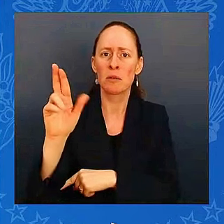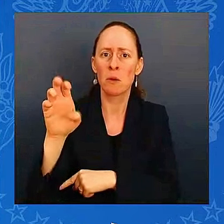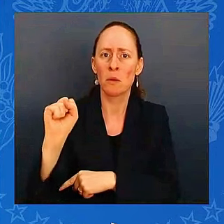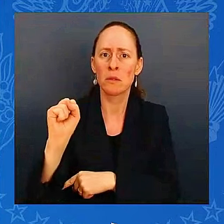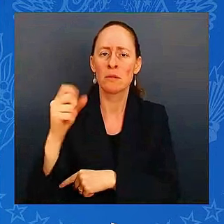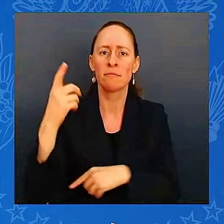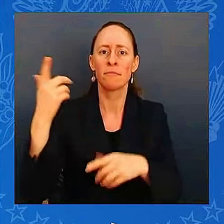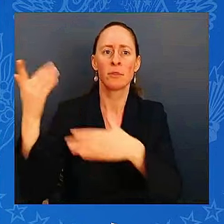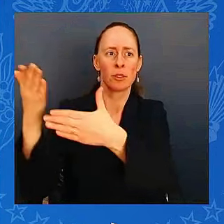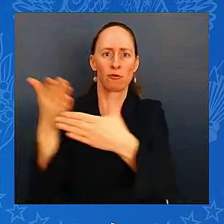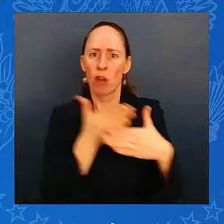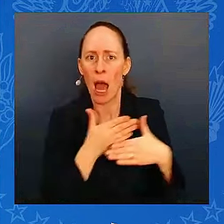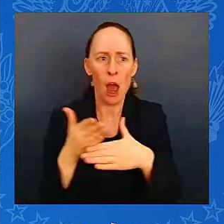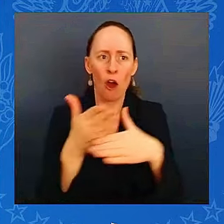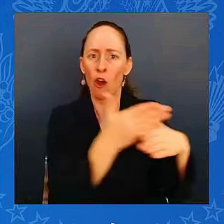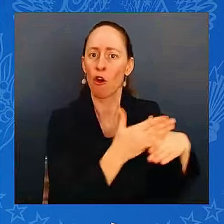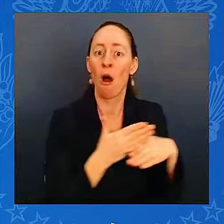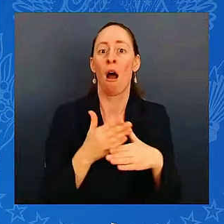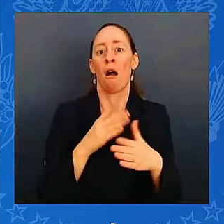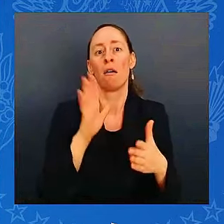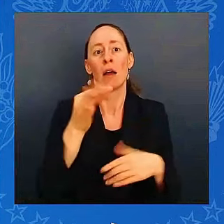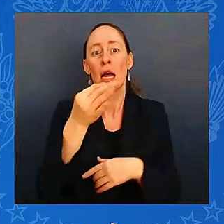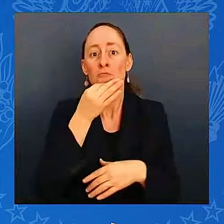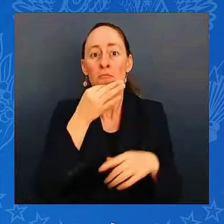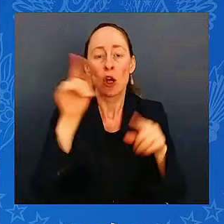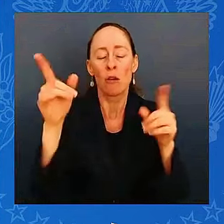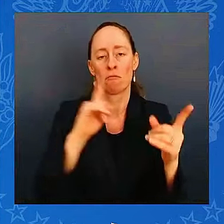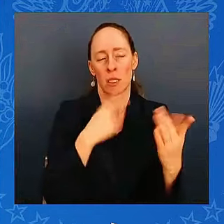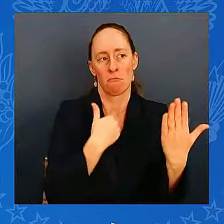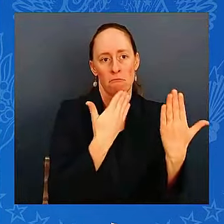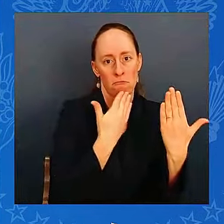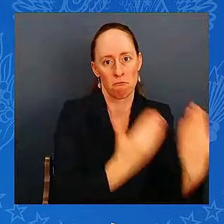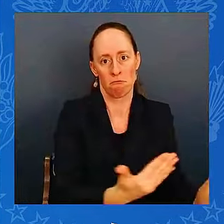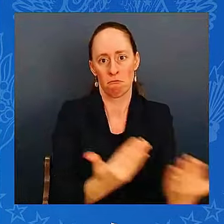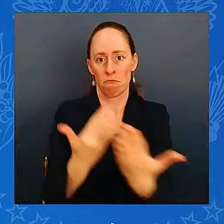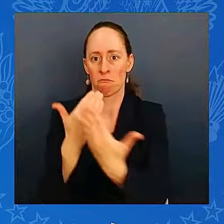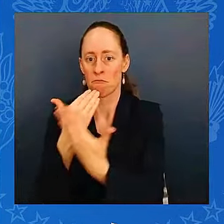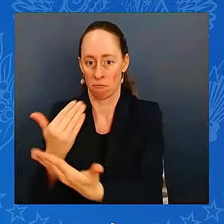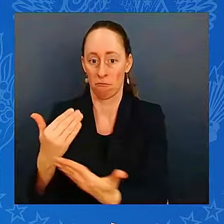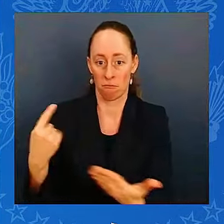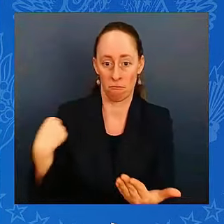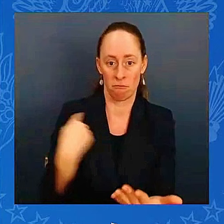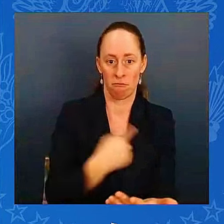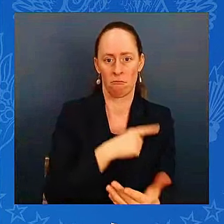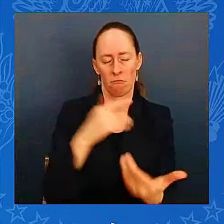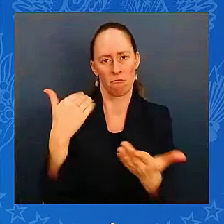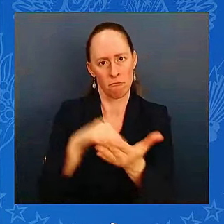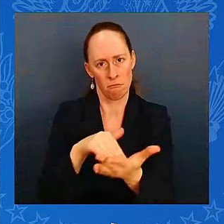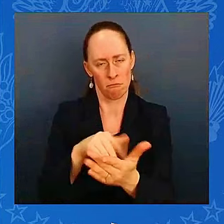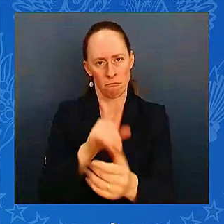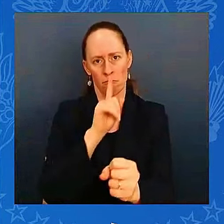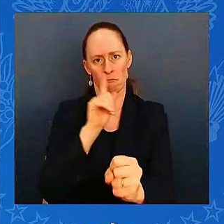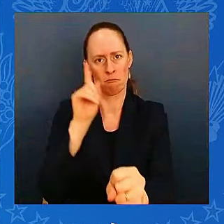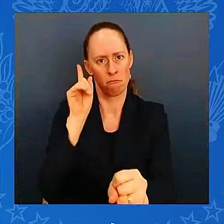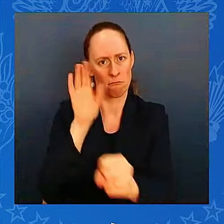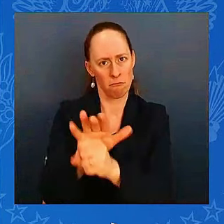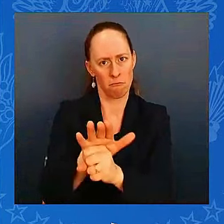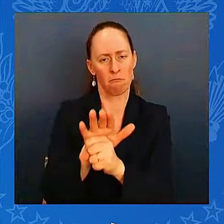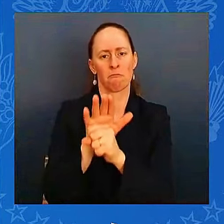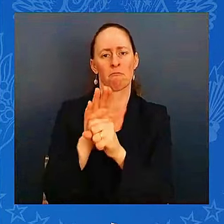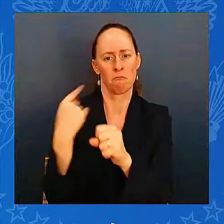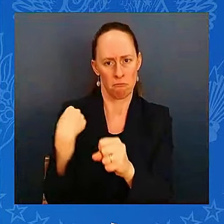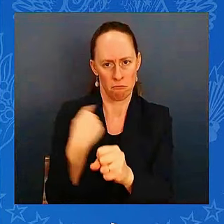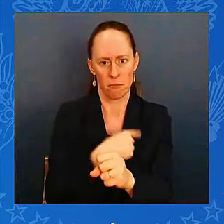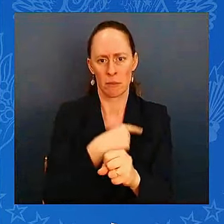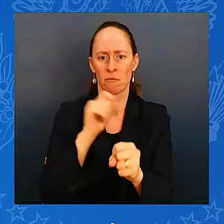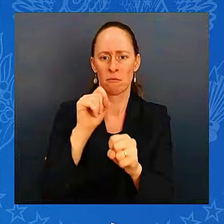gratitude. The Dominican Republic commits to co-lead, alongside Belgium, Prime Minister Alexander De Croo,